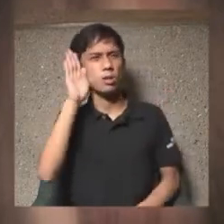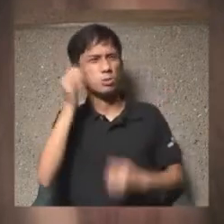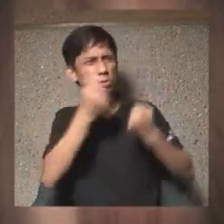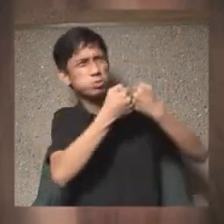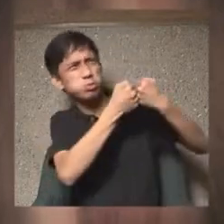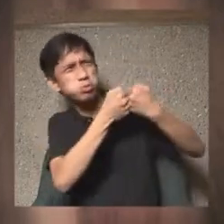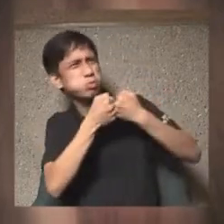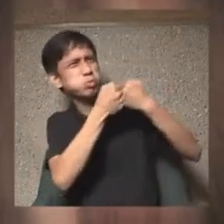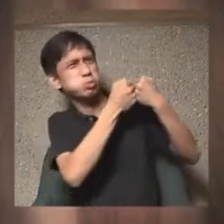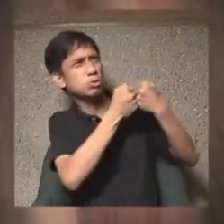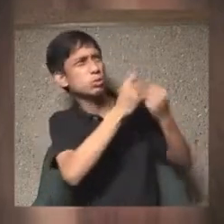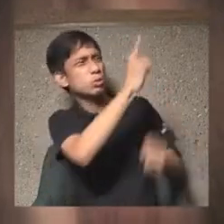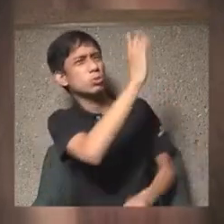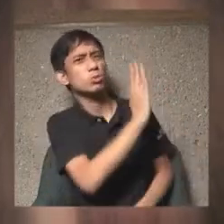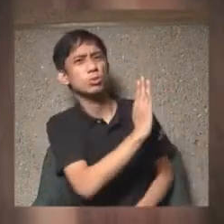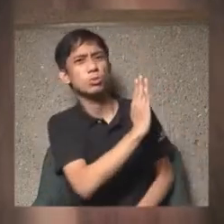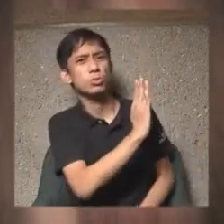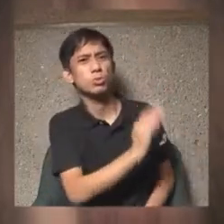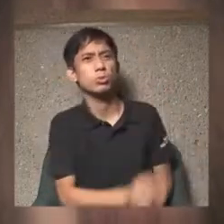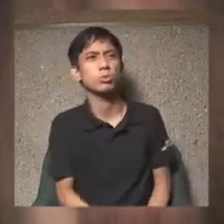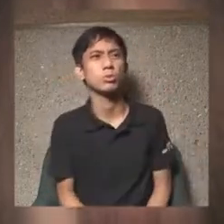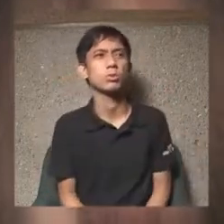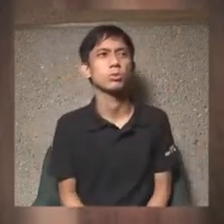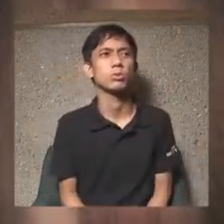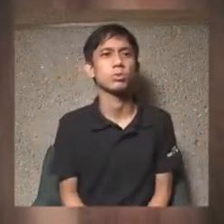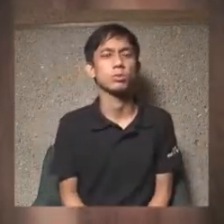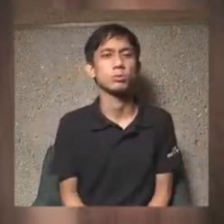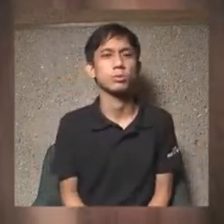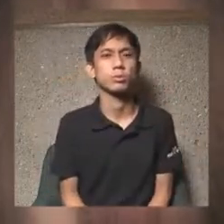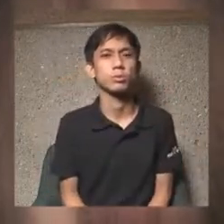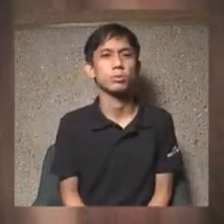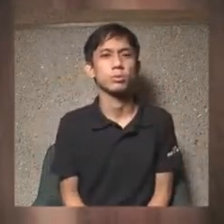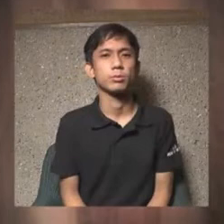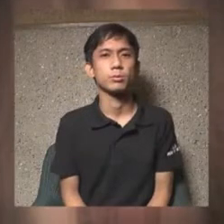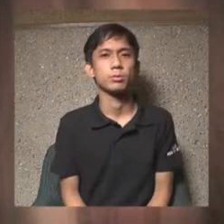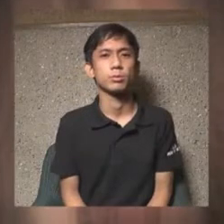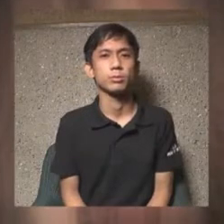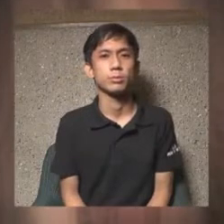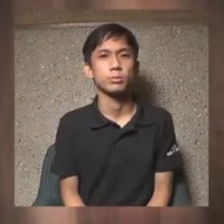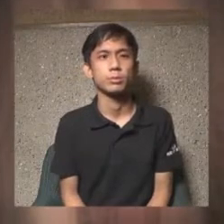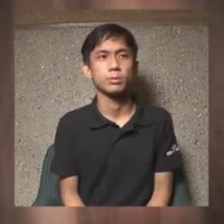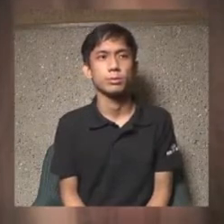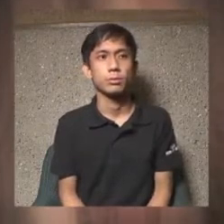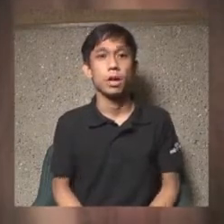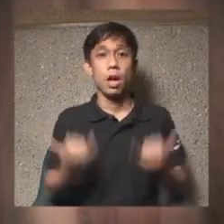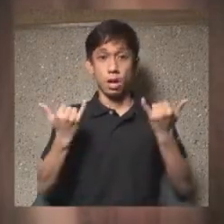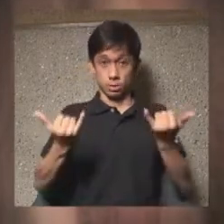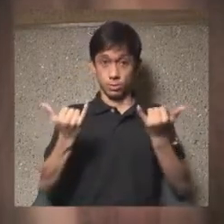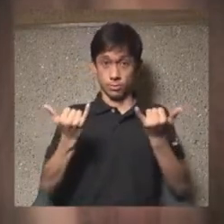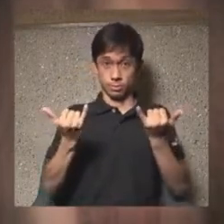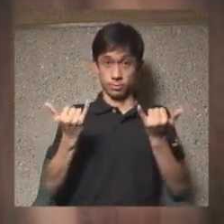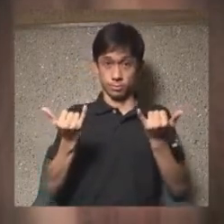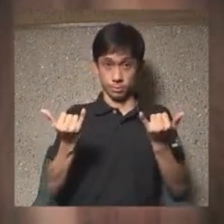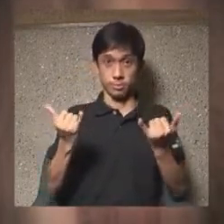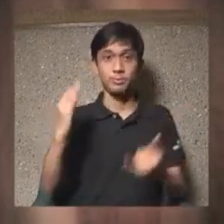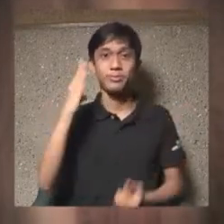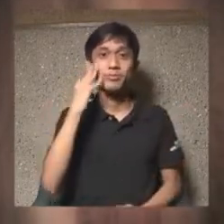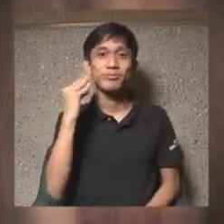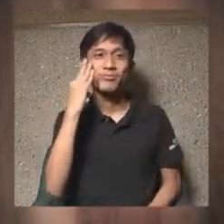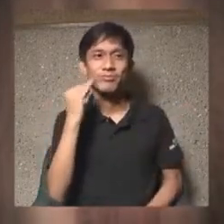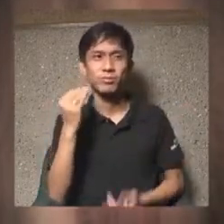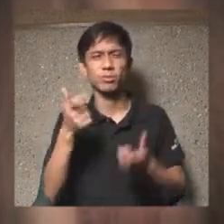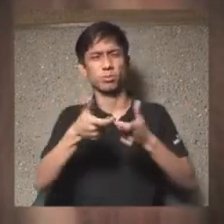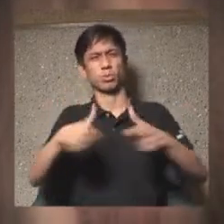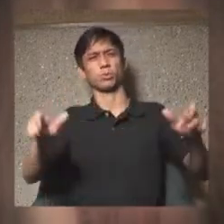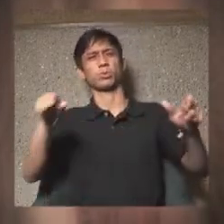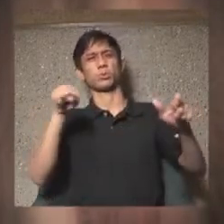Wild. If this was in now terms, this is like the grandest wrestling match of all